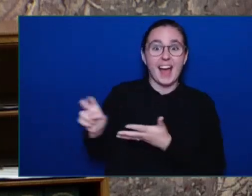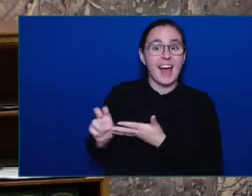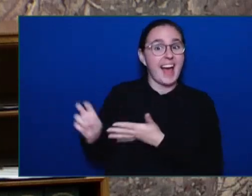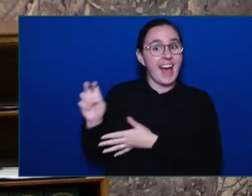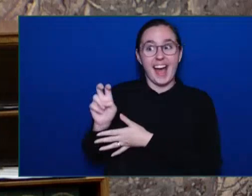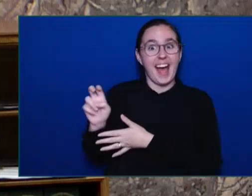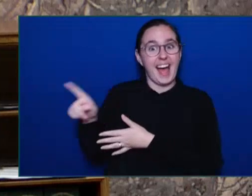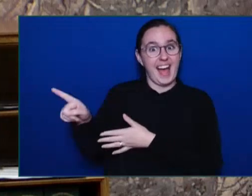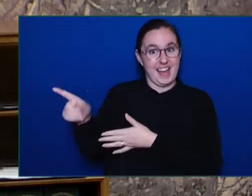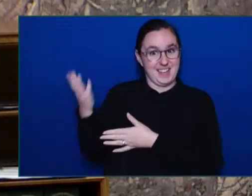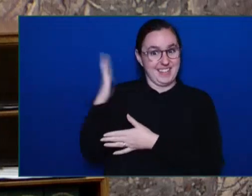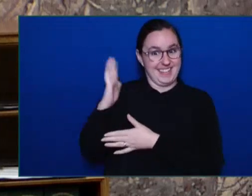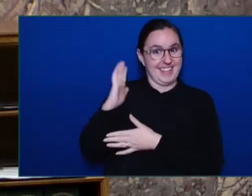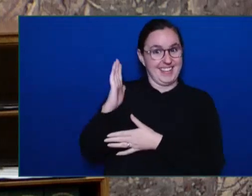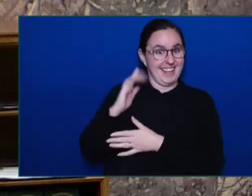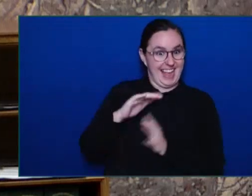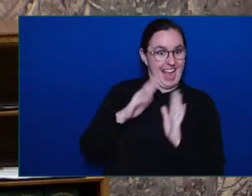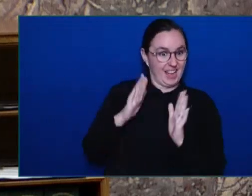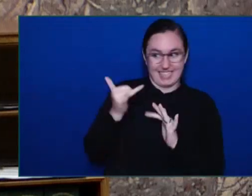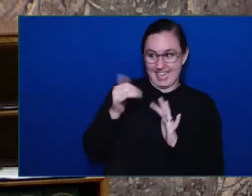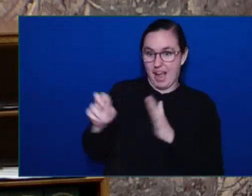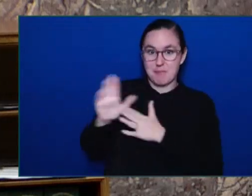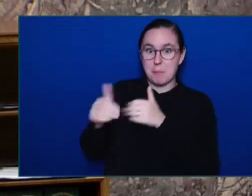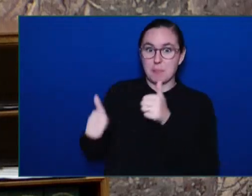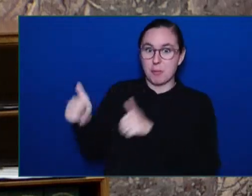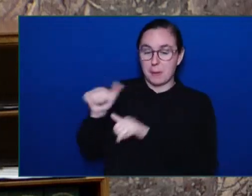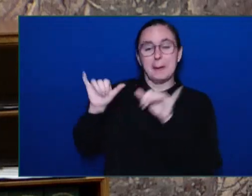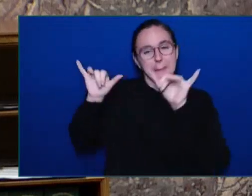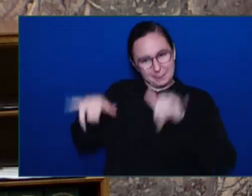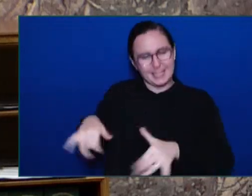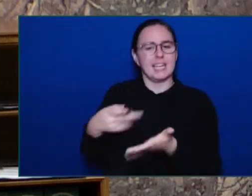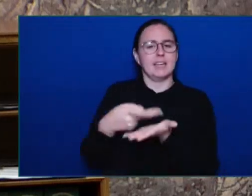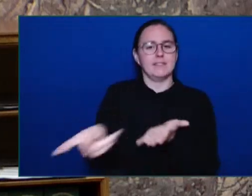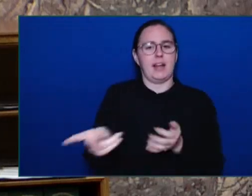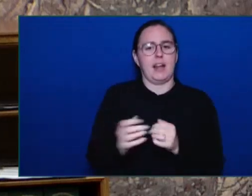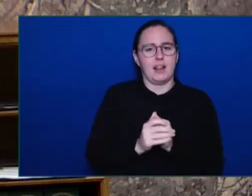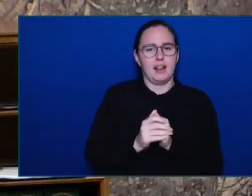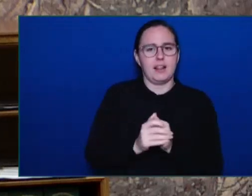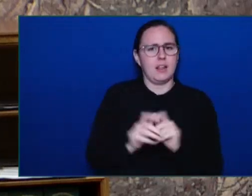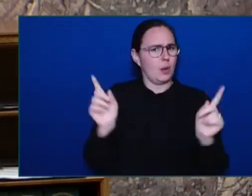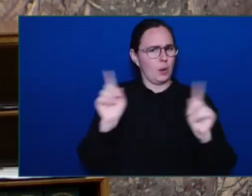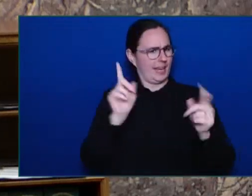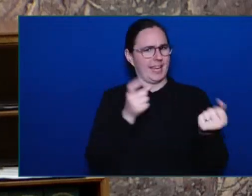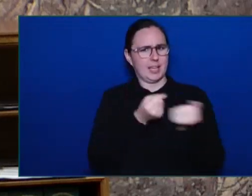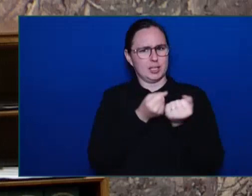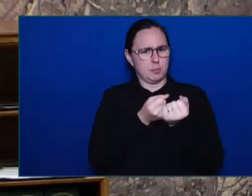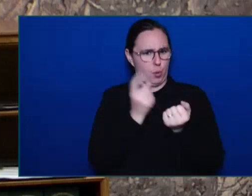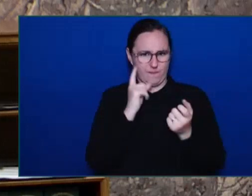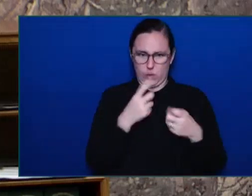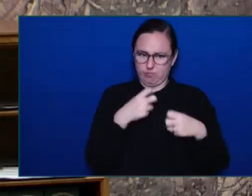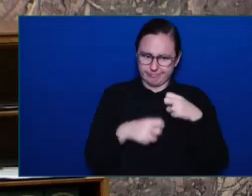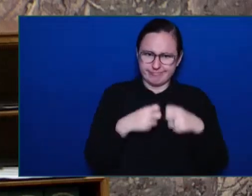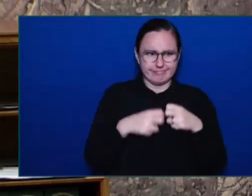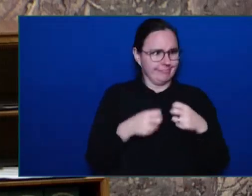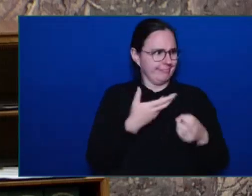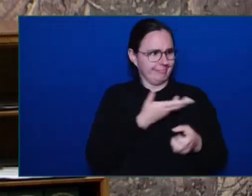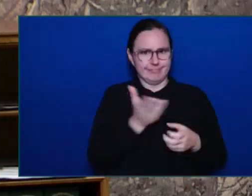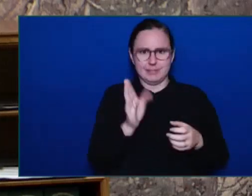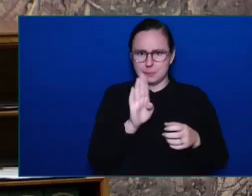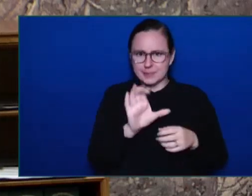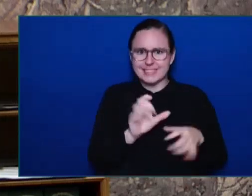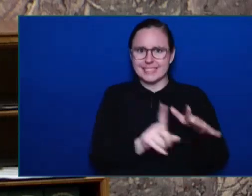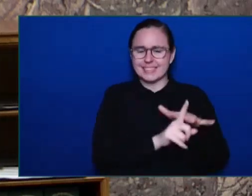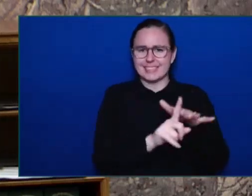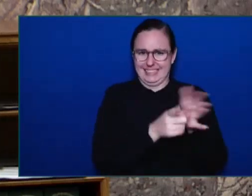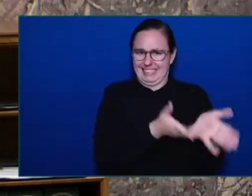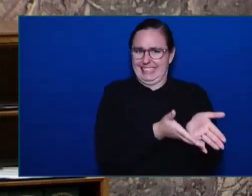that are plaguing communities right throughout this province. So my question is, to the Minister of Housing, who apparently is going to take these questions, since they failed